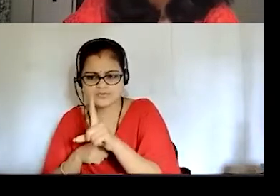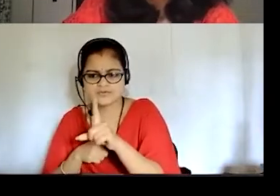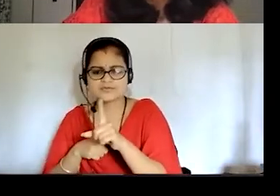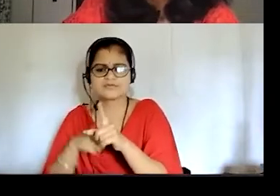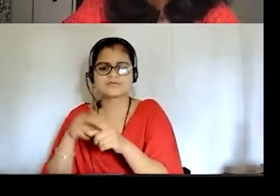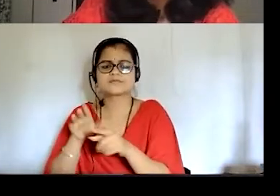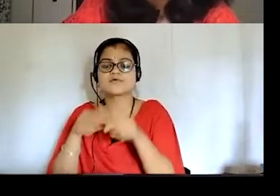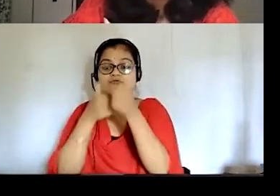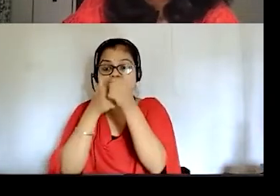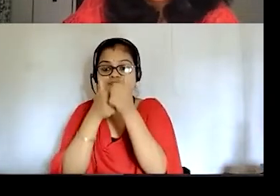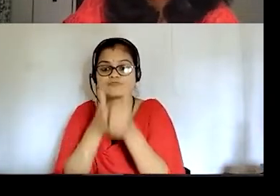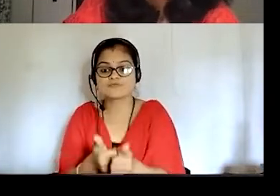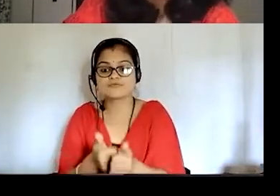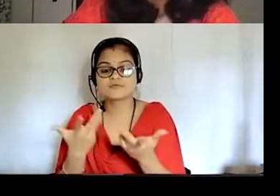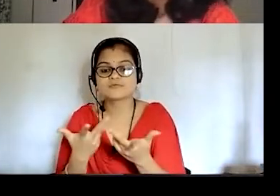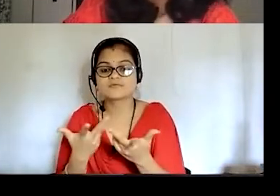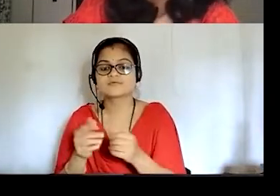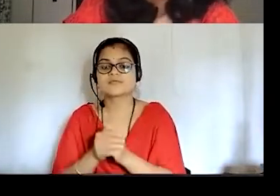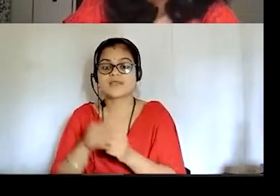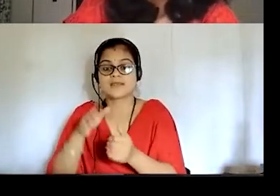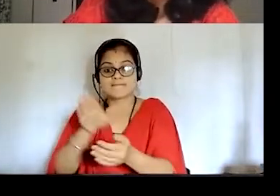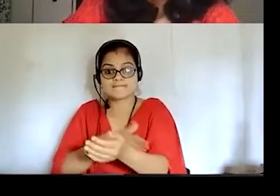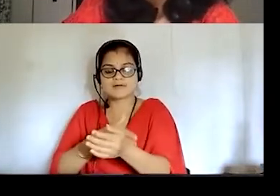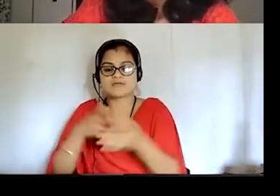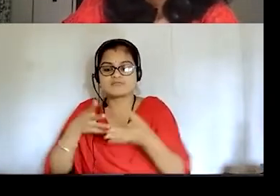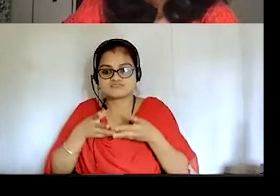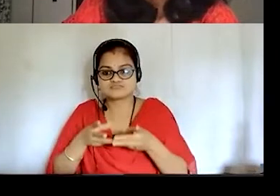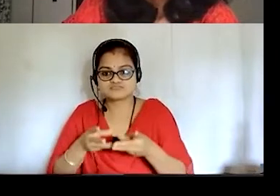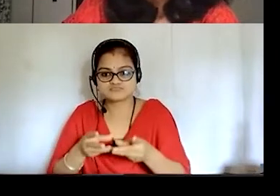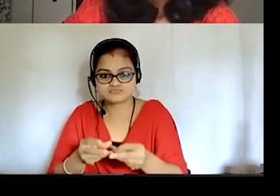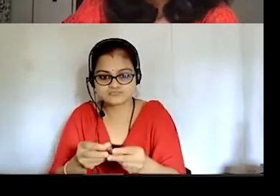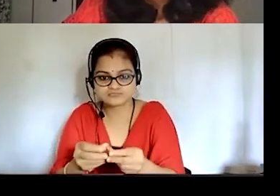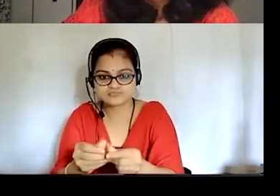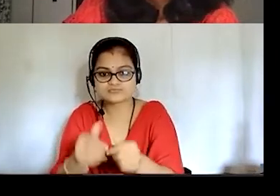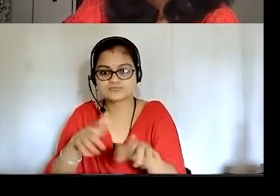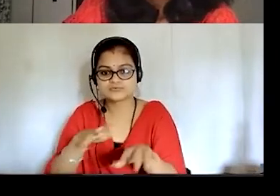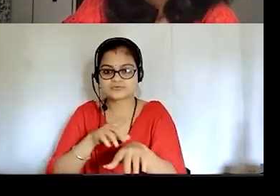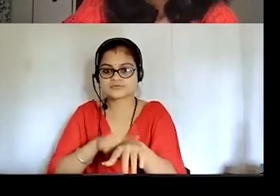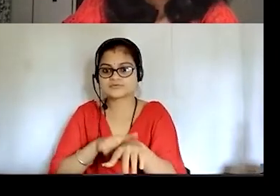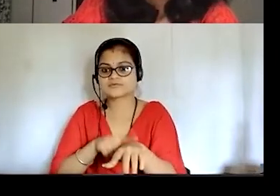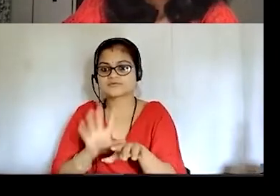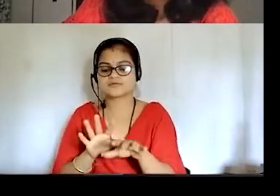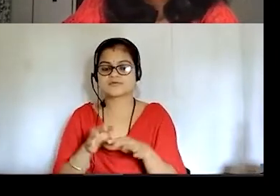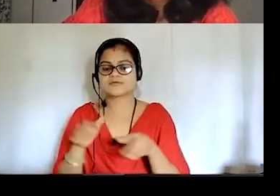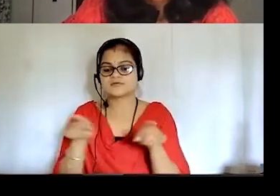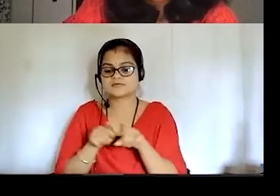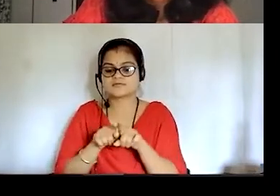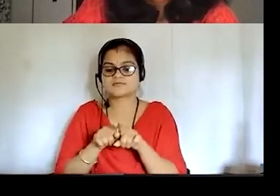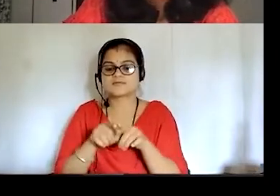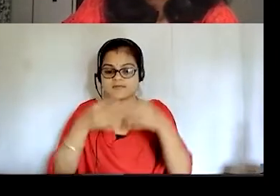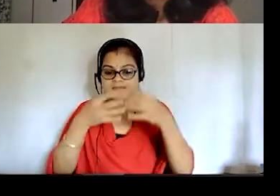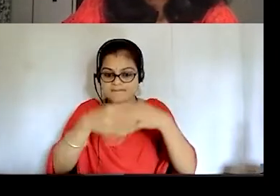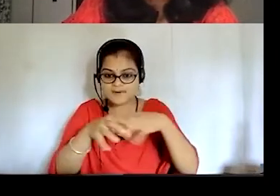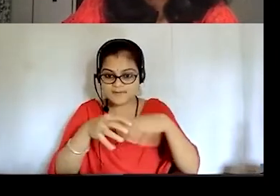to follow and allow for the music to flow on track with all measurements and